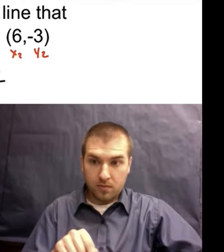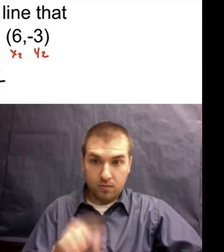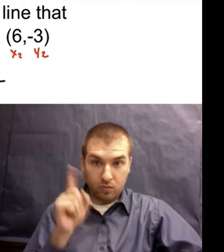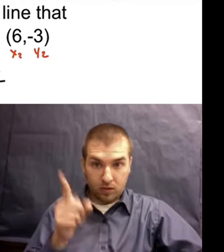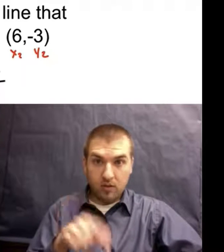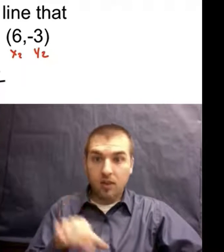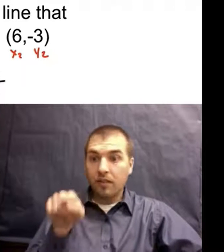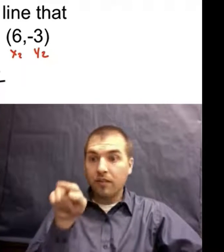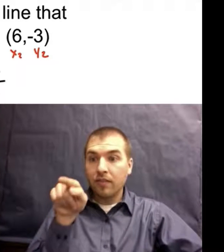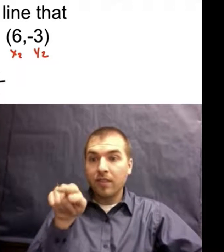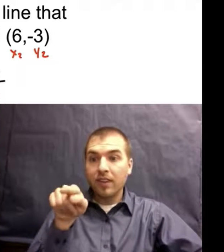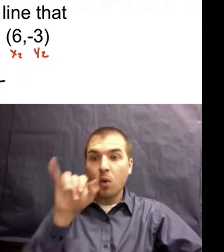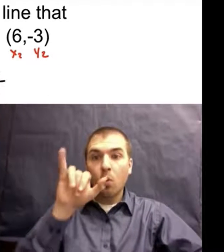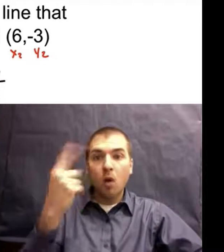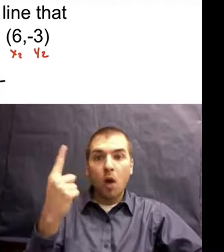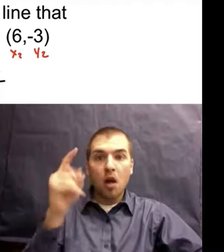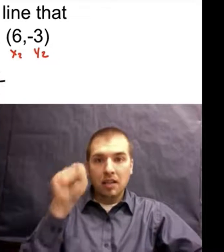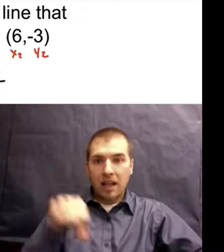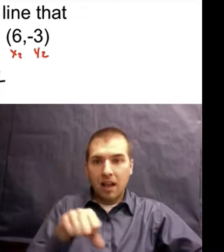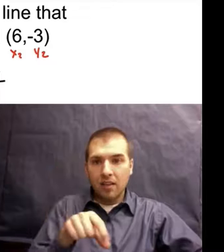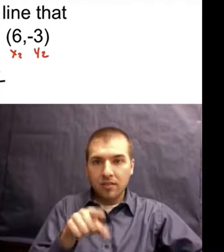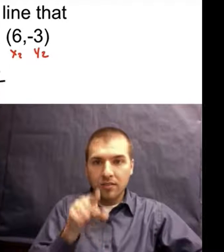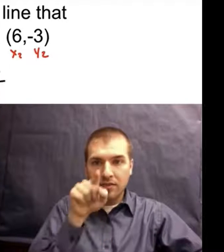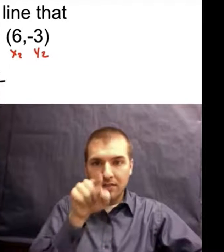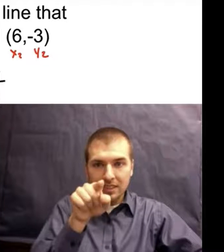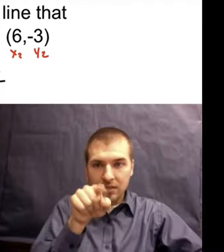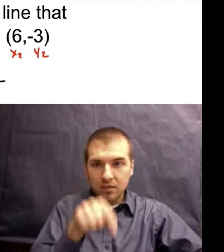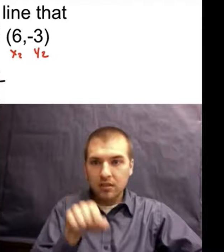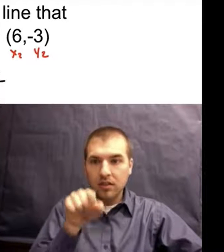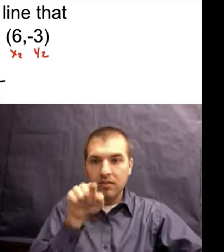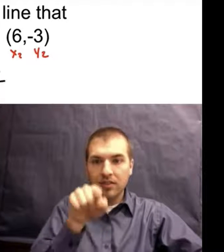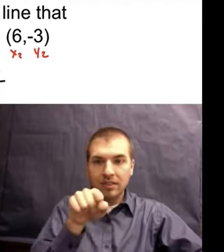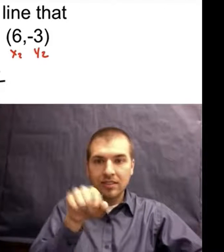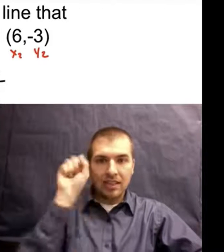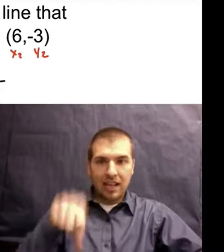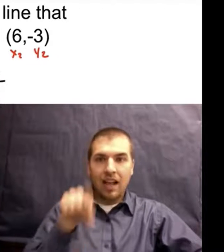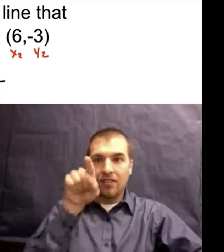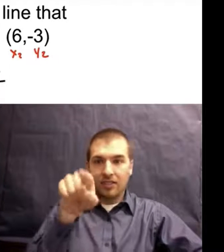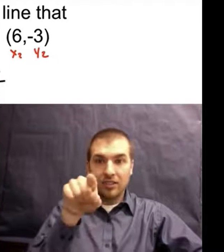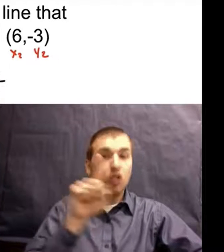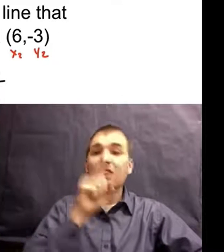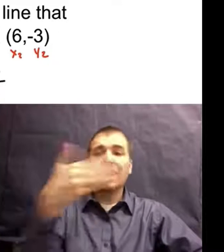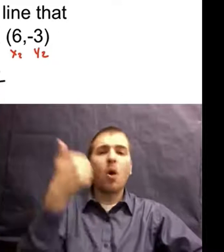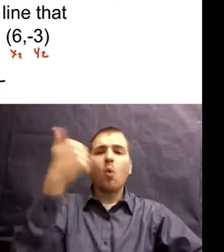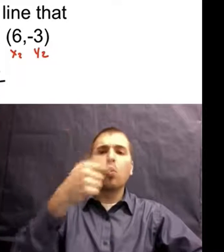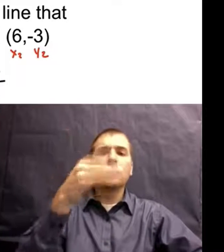minus x1. Okay? So y1 we can put in right there. We have it.